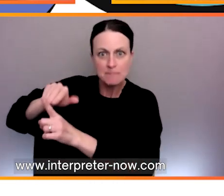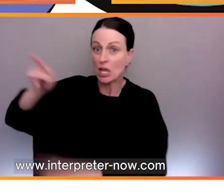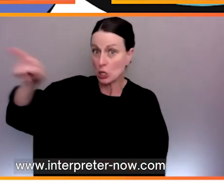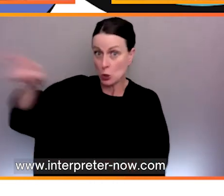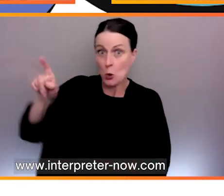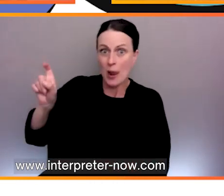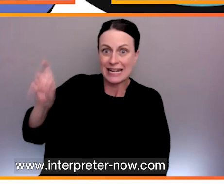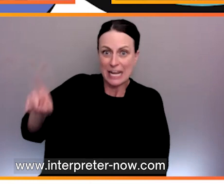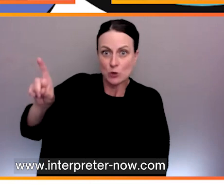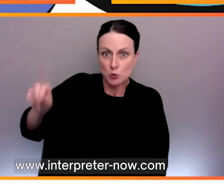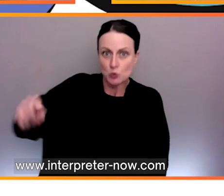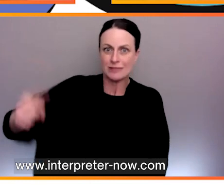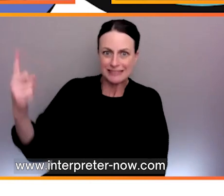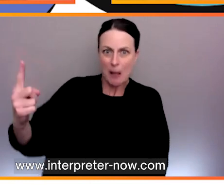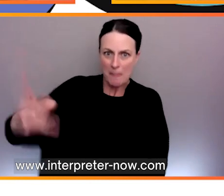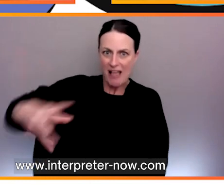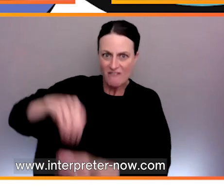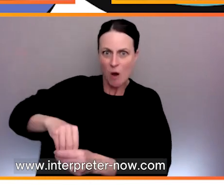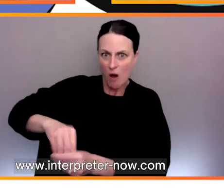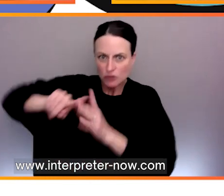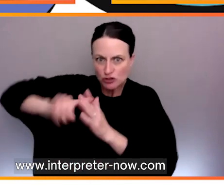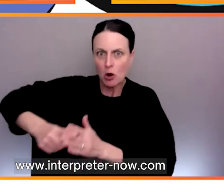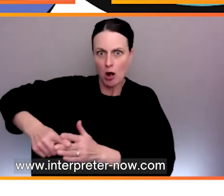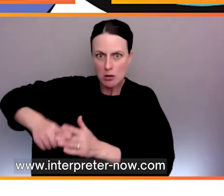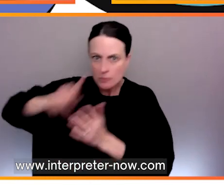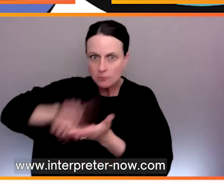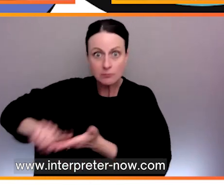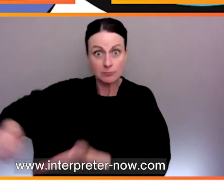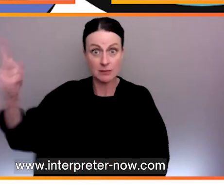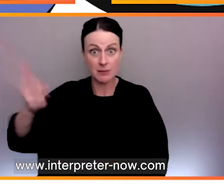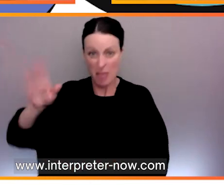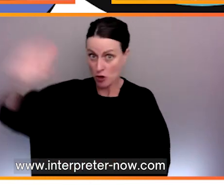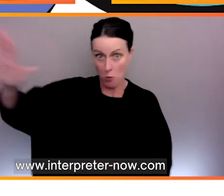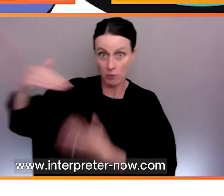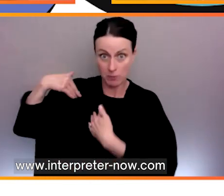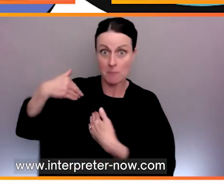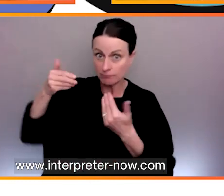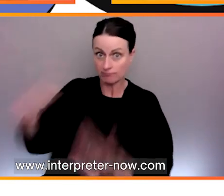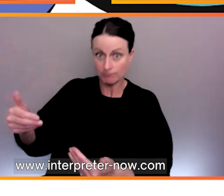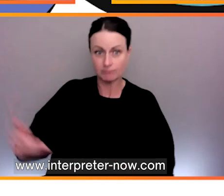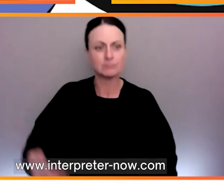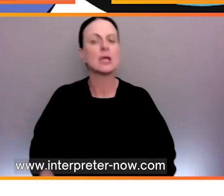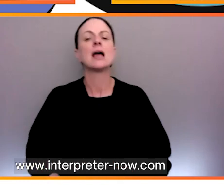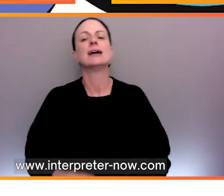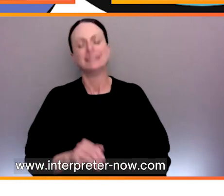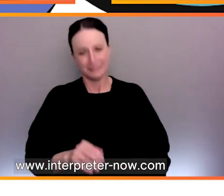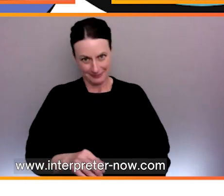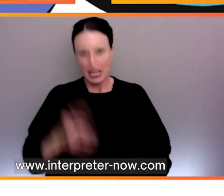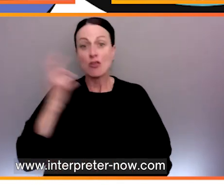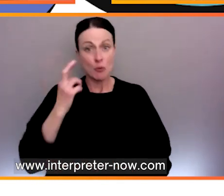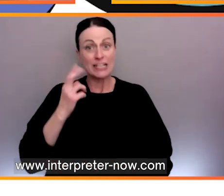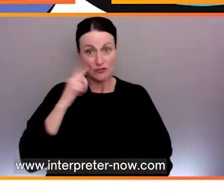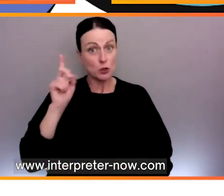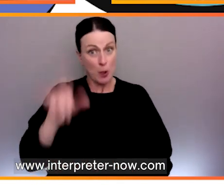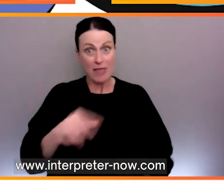Mm-hmm. Yeah. And I think the reasons for doing this are, of course, your safety or that person's safety